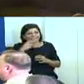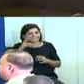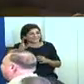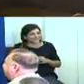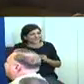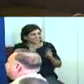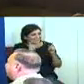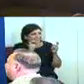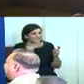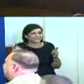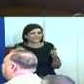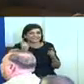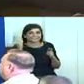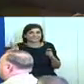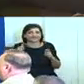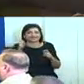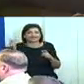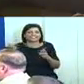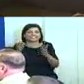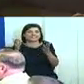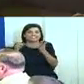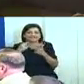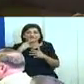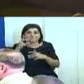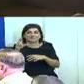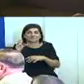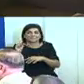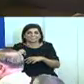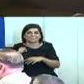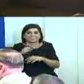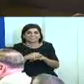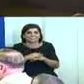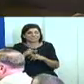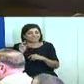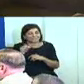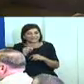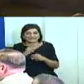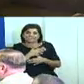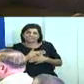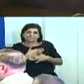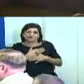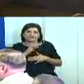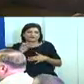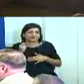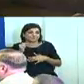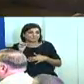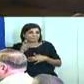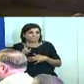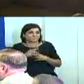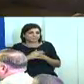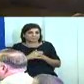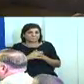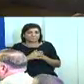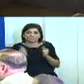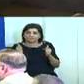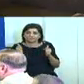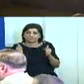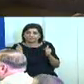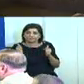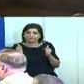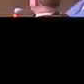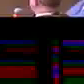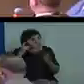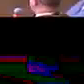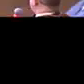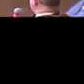the ministry to say yes. No, we appreciate Roger. We appreciate all of you that are volunteering, but did you notice